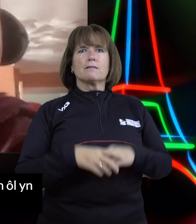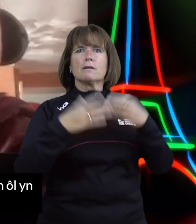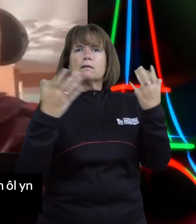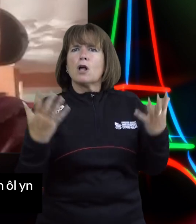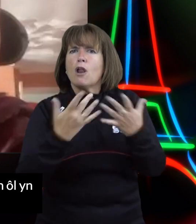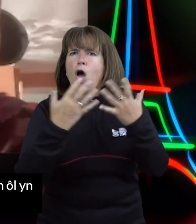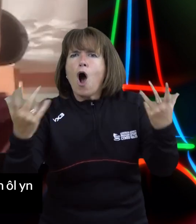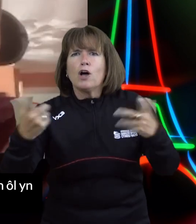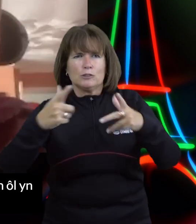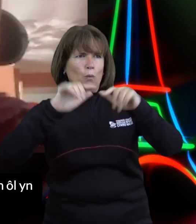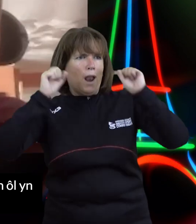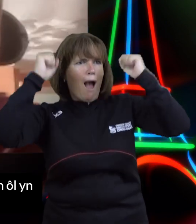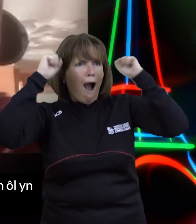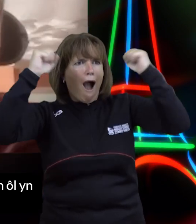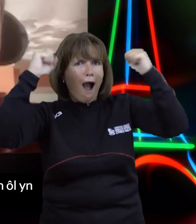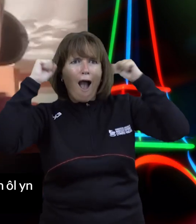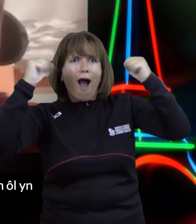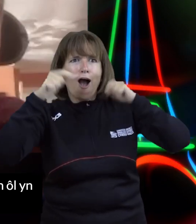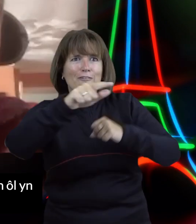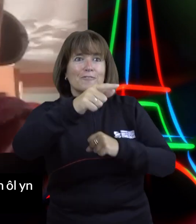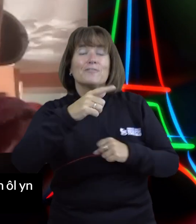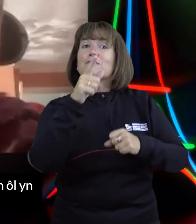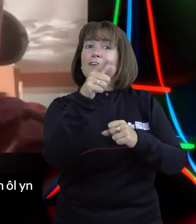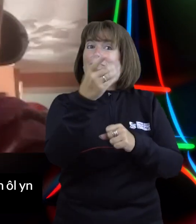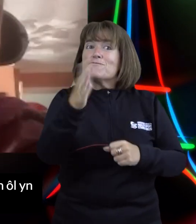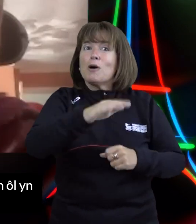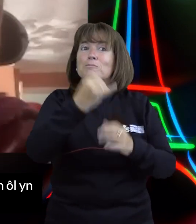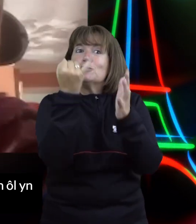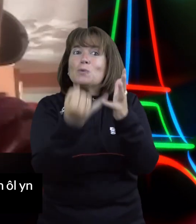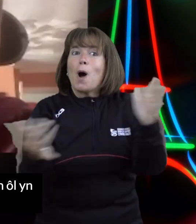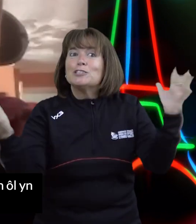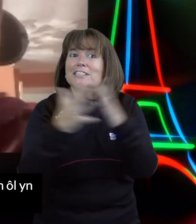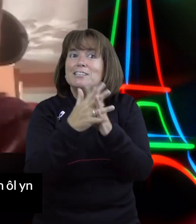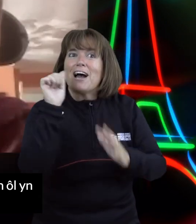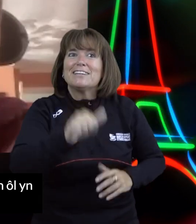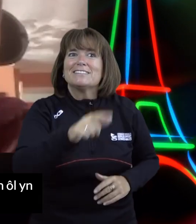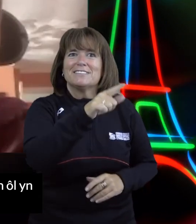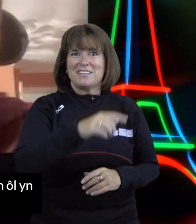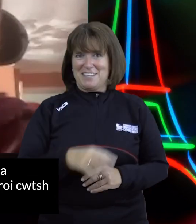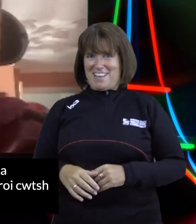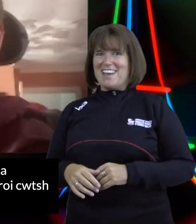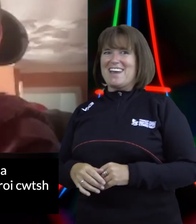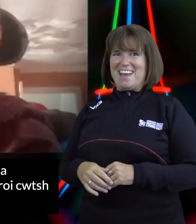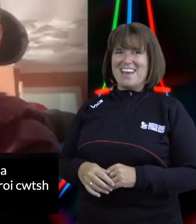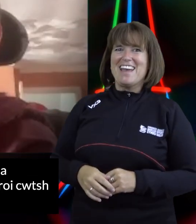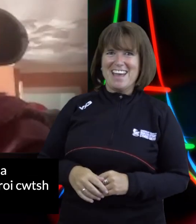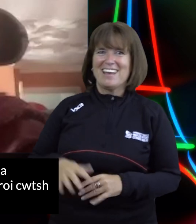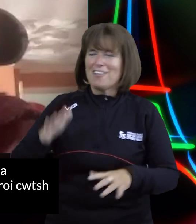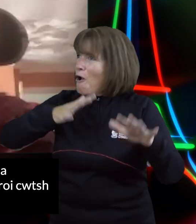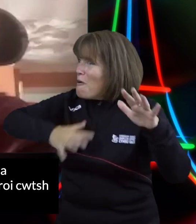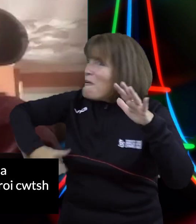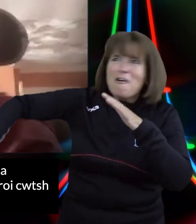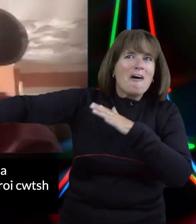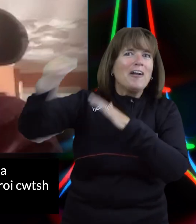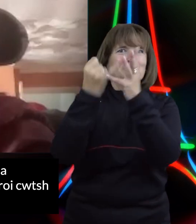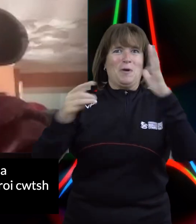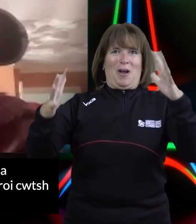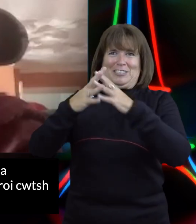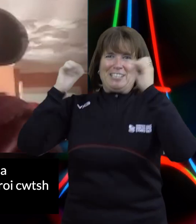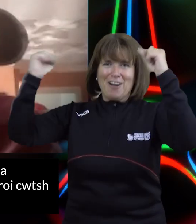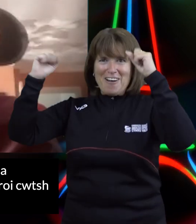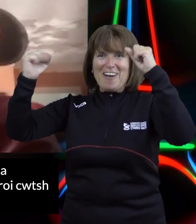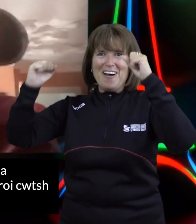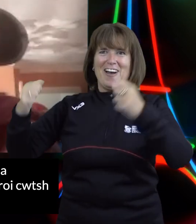Sounds good. And no doubt there'll be lots of people cheering and supporting you back in Swansea, right? Yeah, absolutely. I hope the